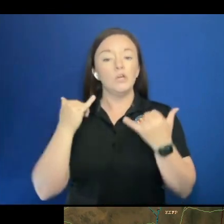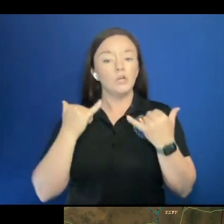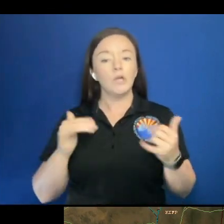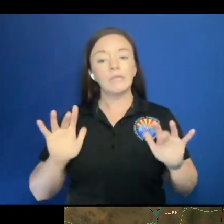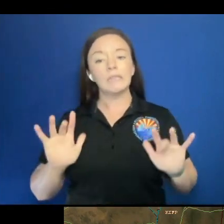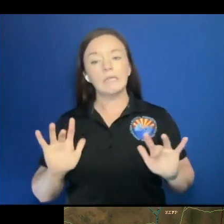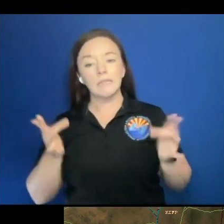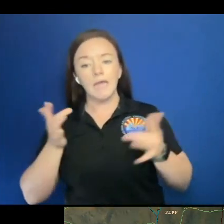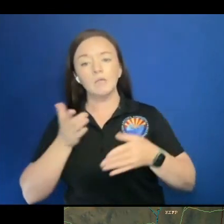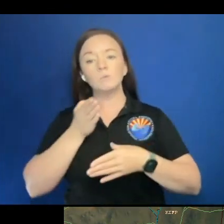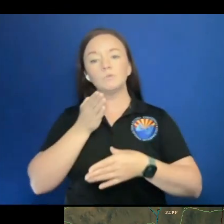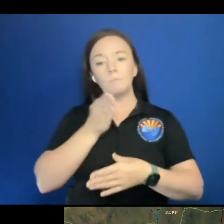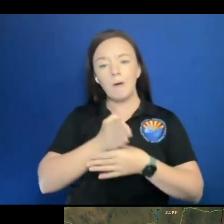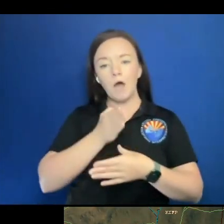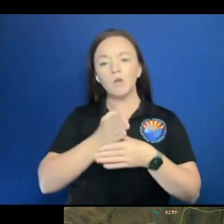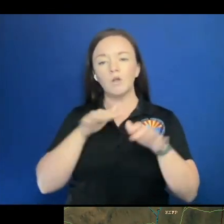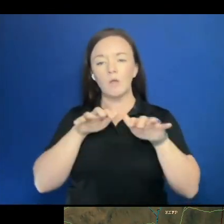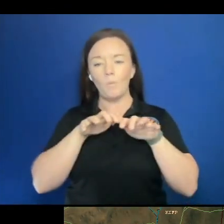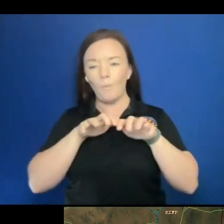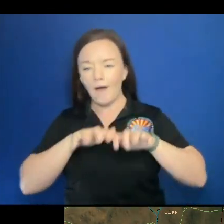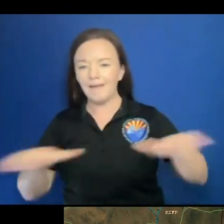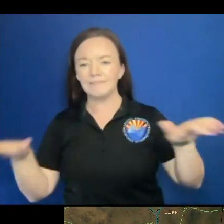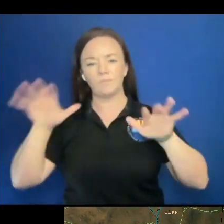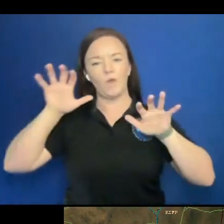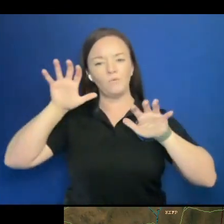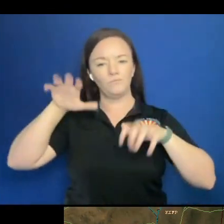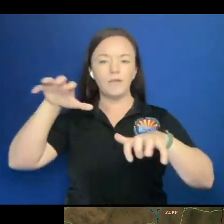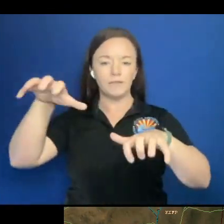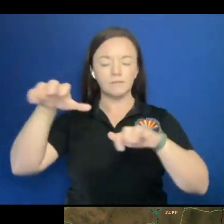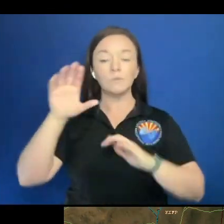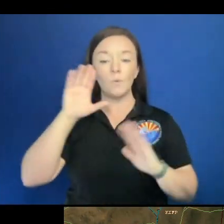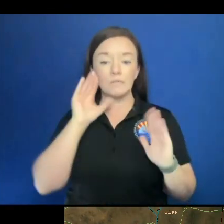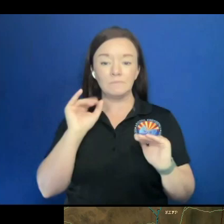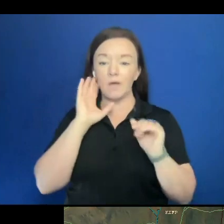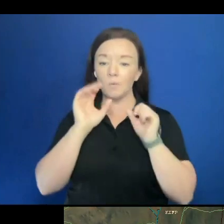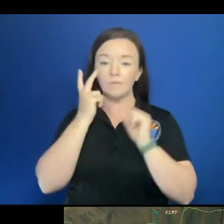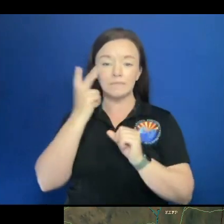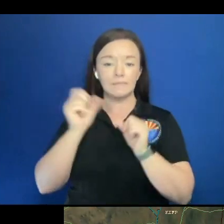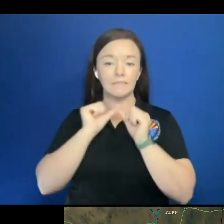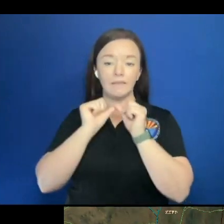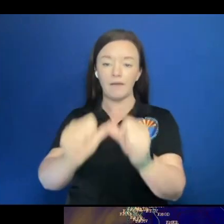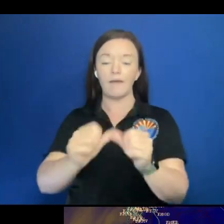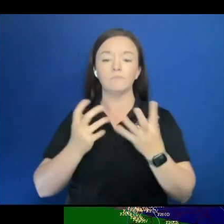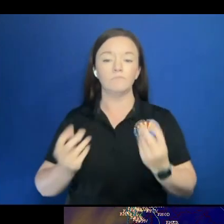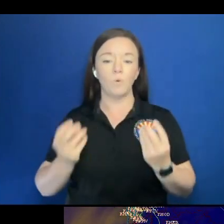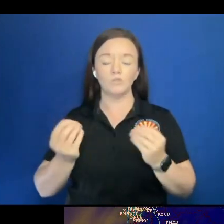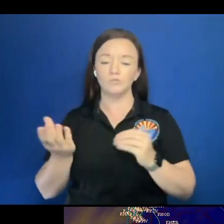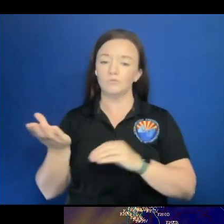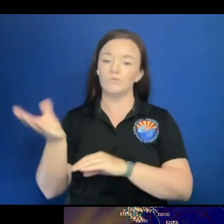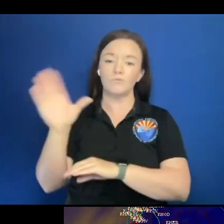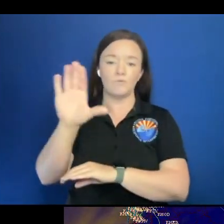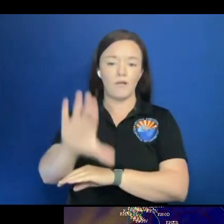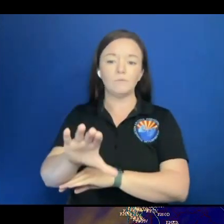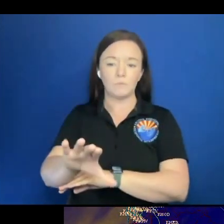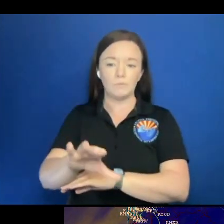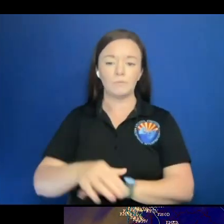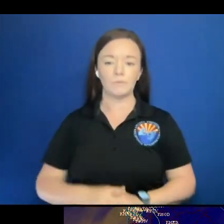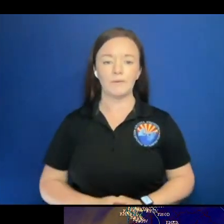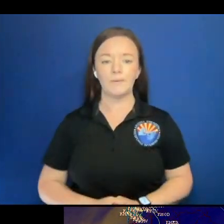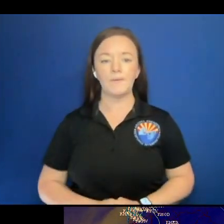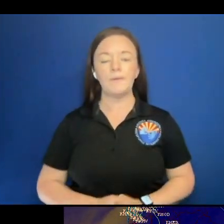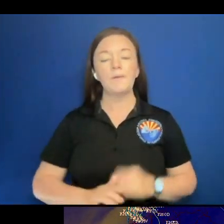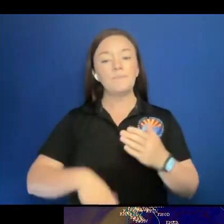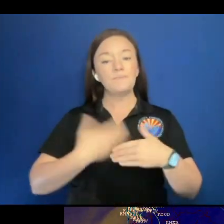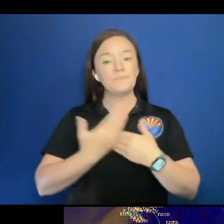rain underneath it. So we're going to expect to see this through the rest of the afternoon. If we go into the next slide here, this is our